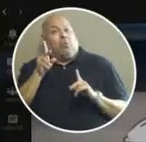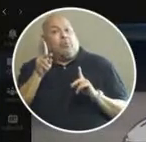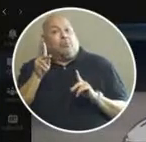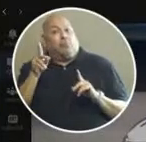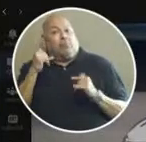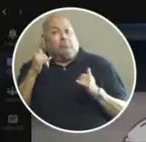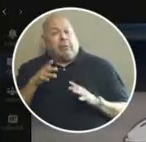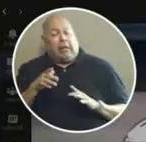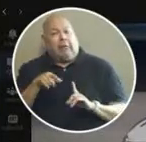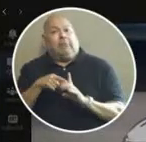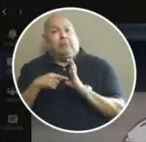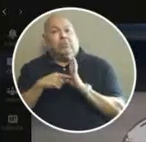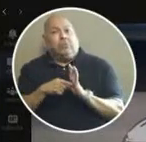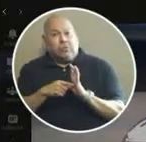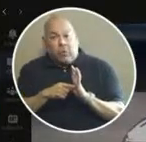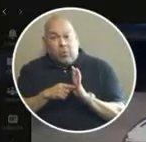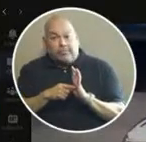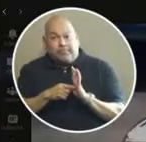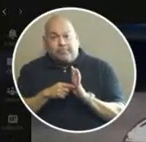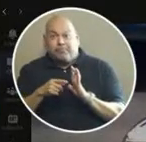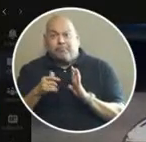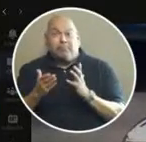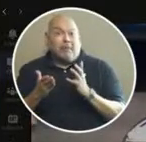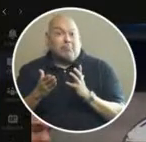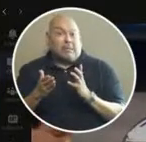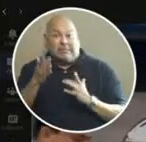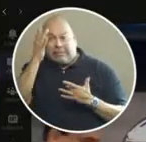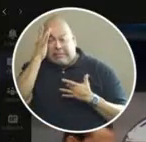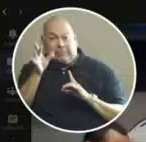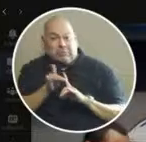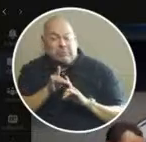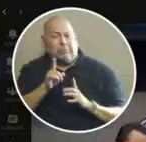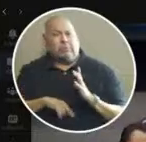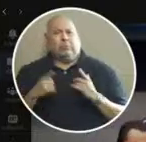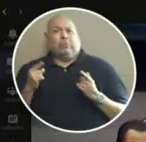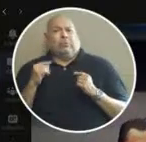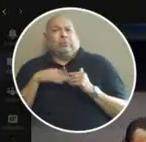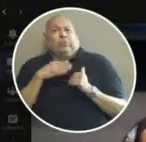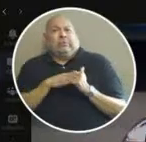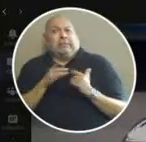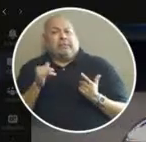present symptoms? And I believe this question is for Dr. O.